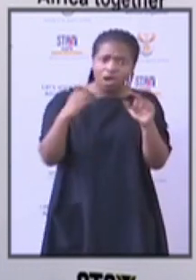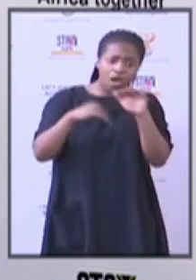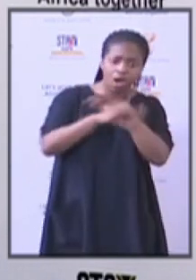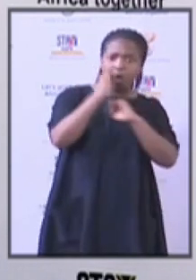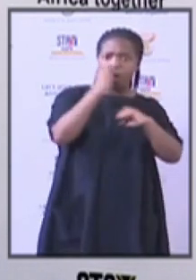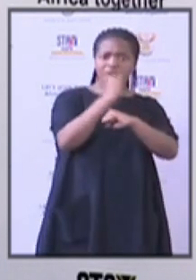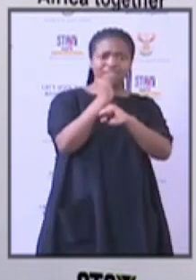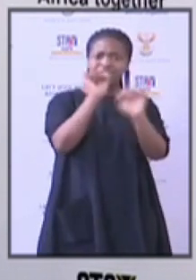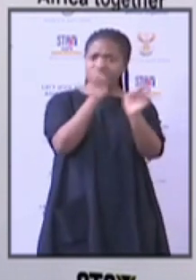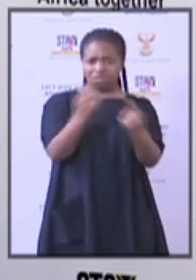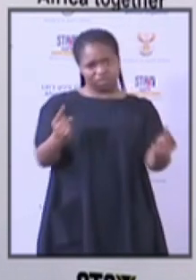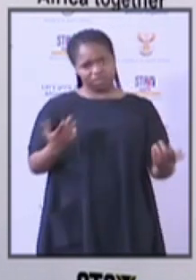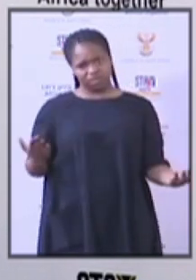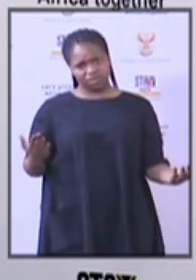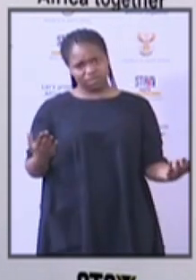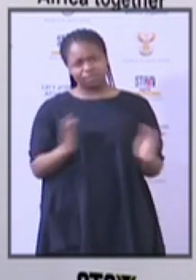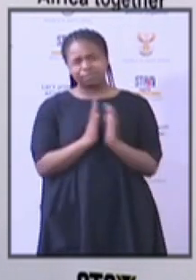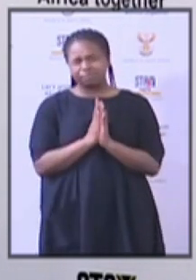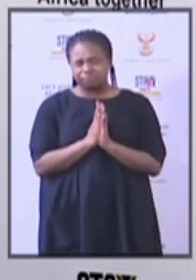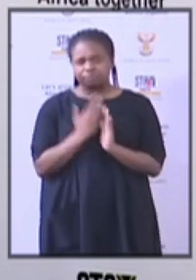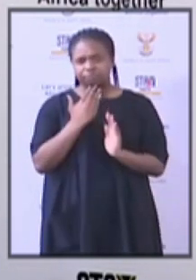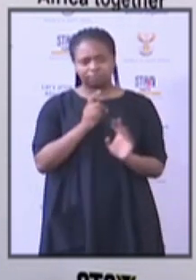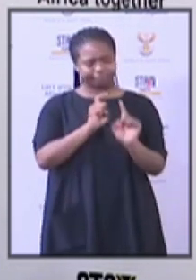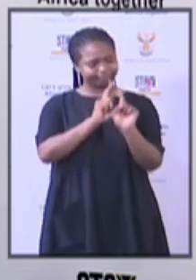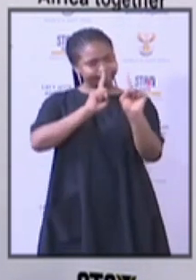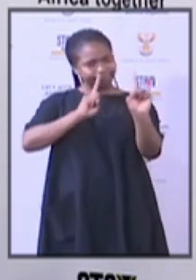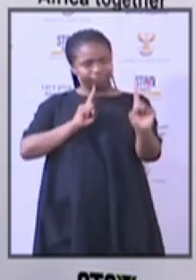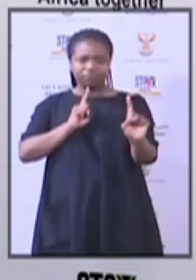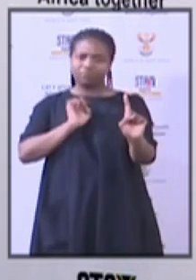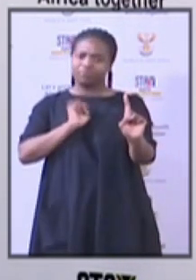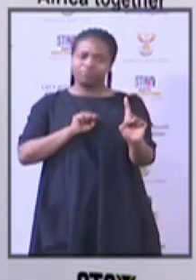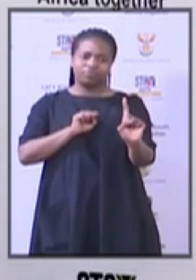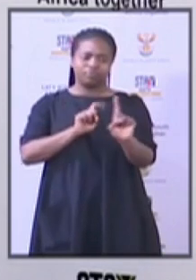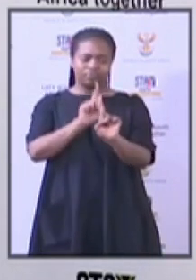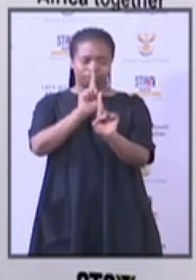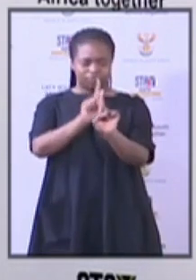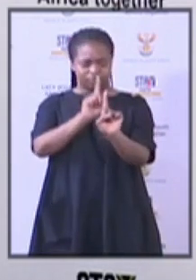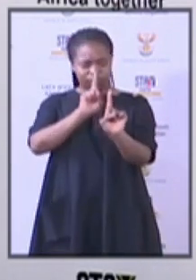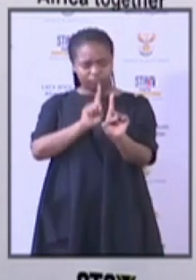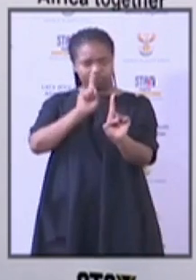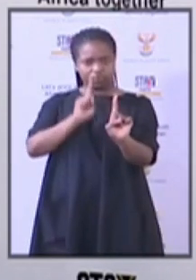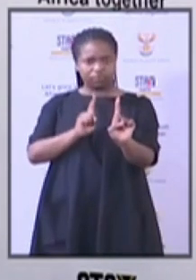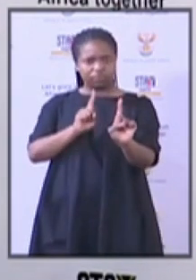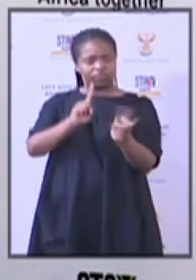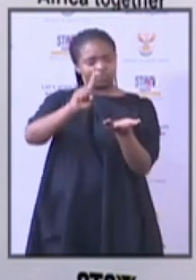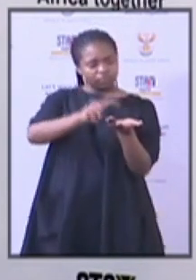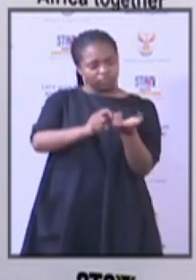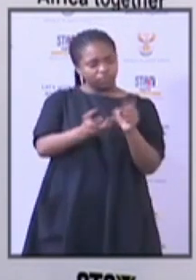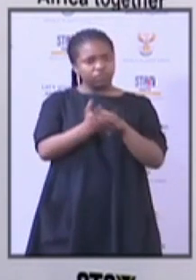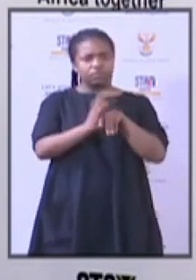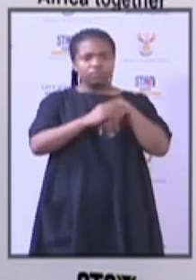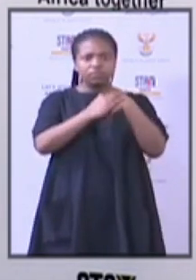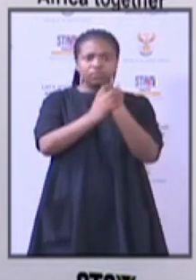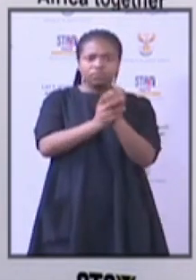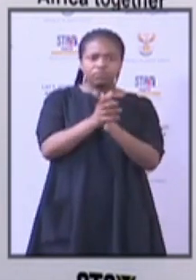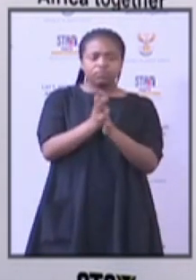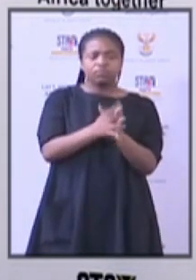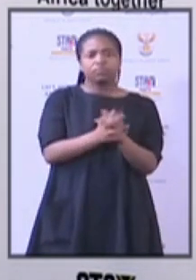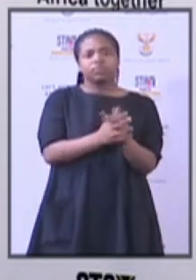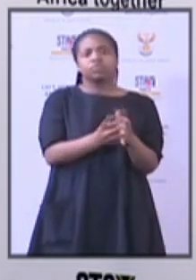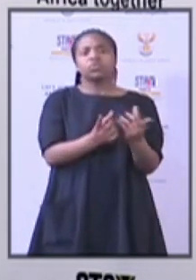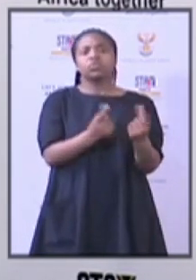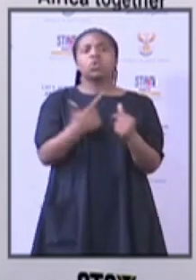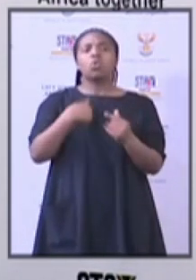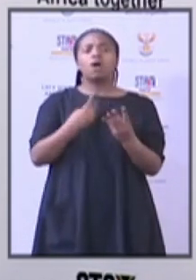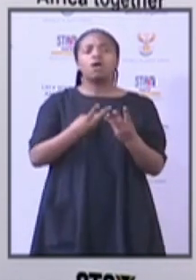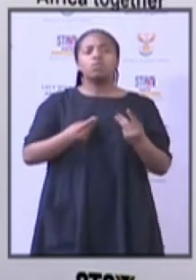also insist on social distancing, and we want people to use sanitizers. So we are doing it for the smooth